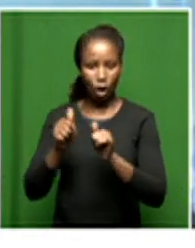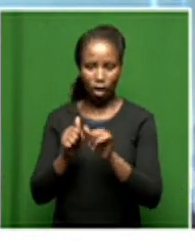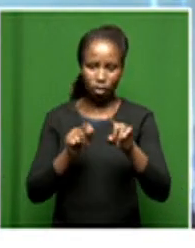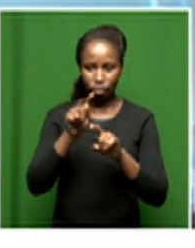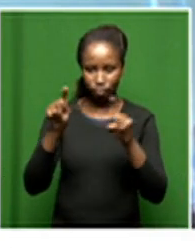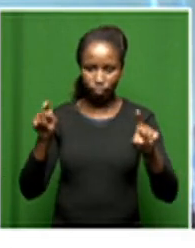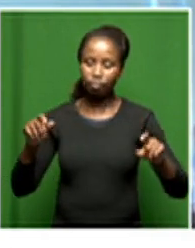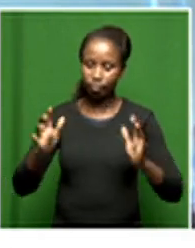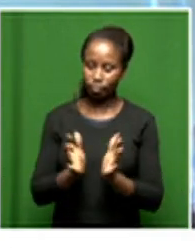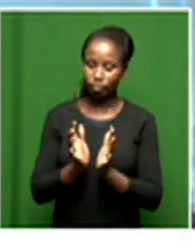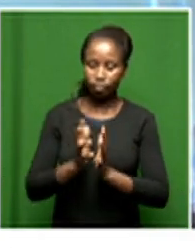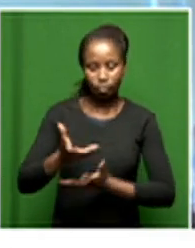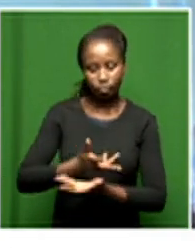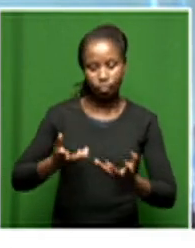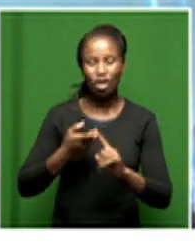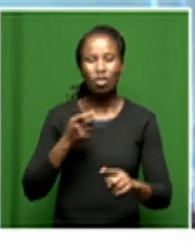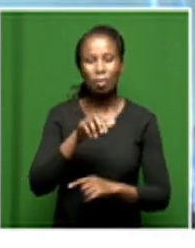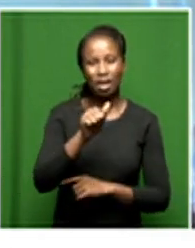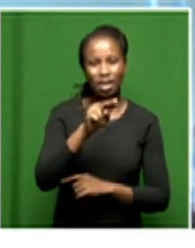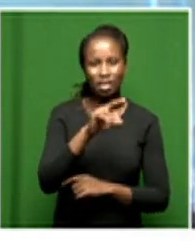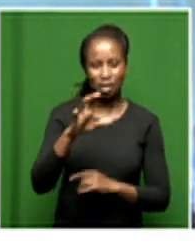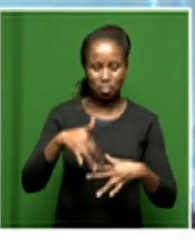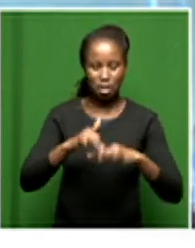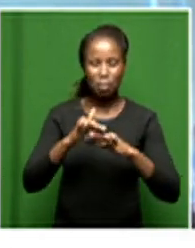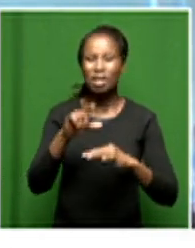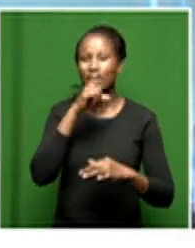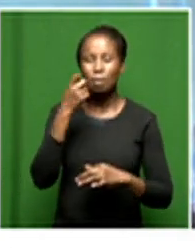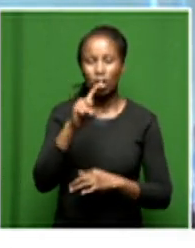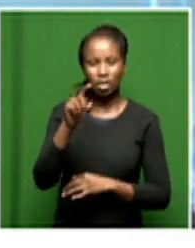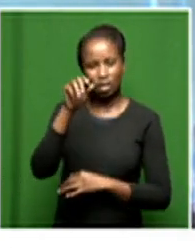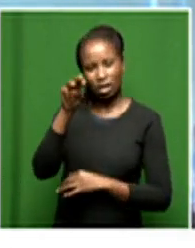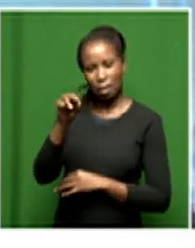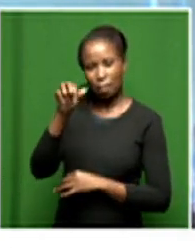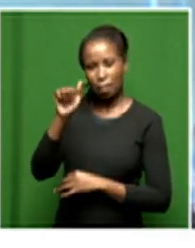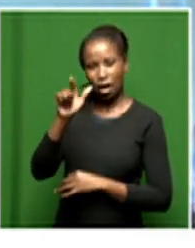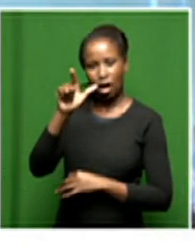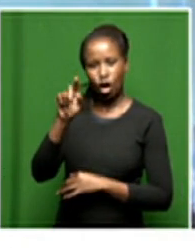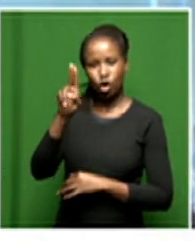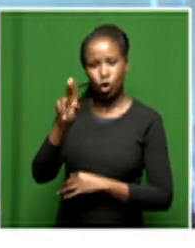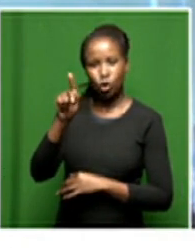from the ANC, and they formed a new organization called the Maluti Apofong